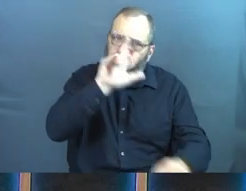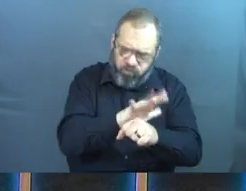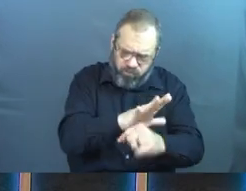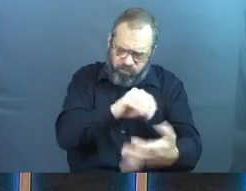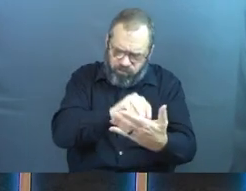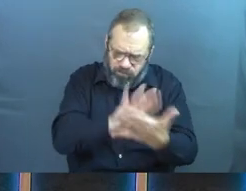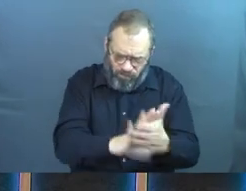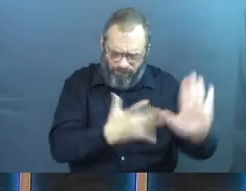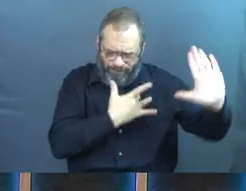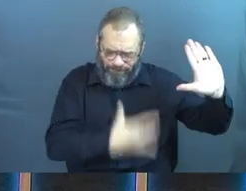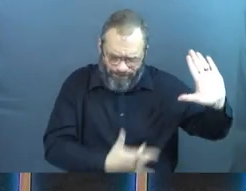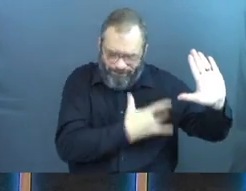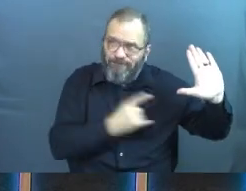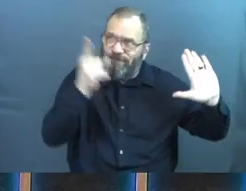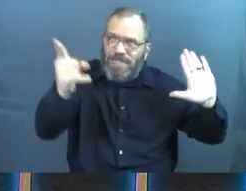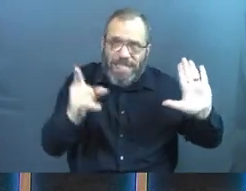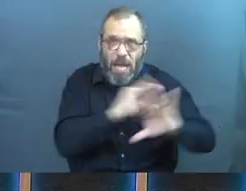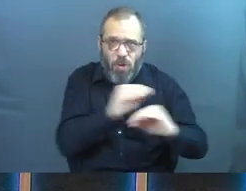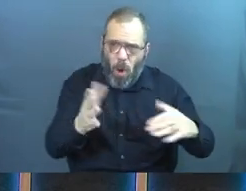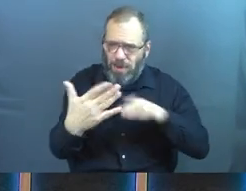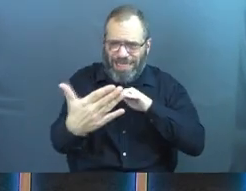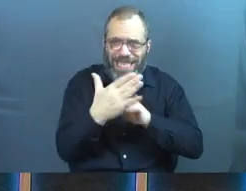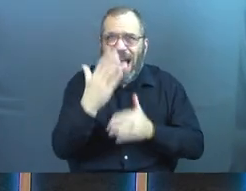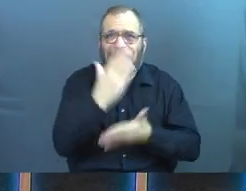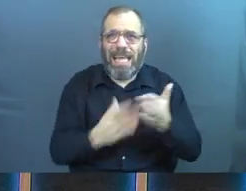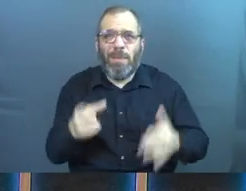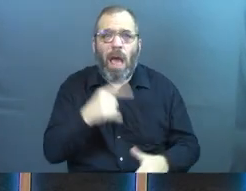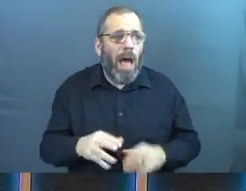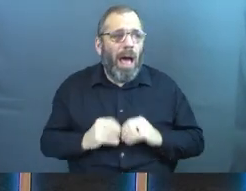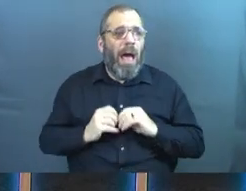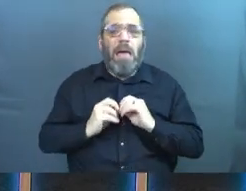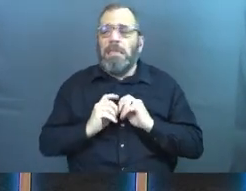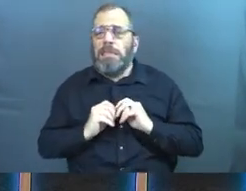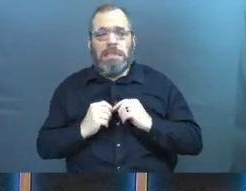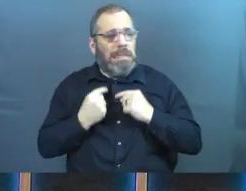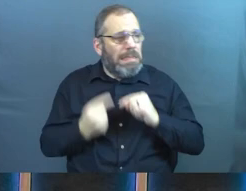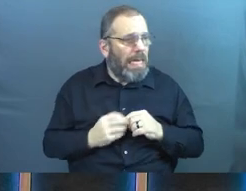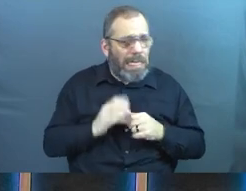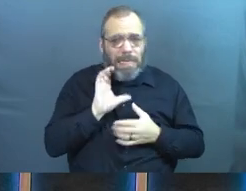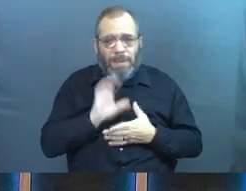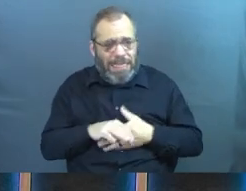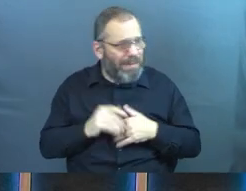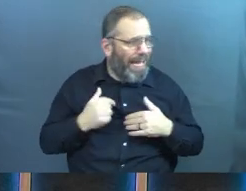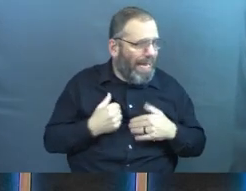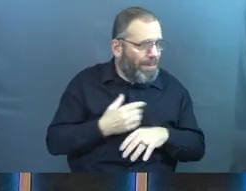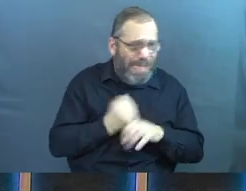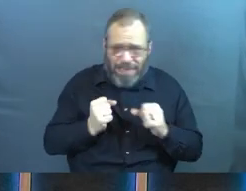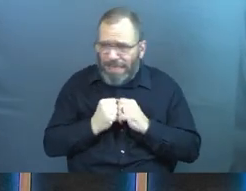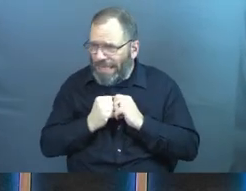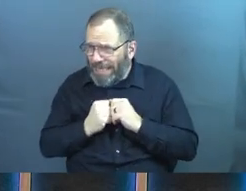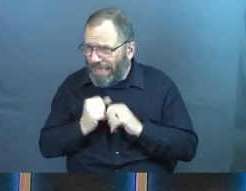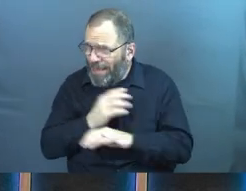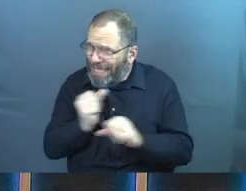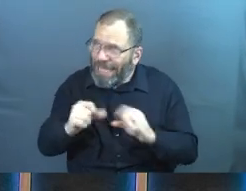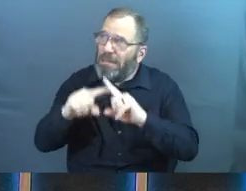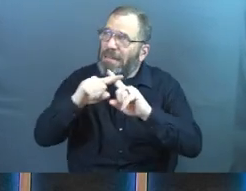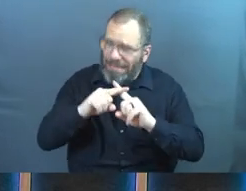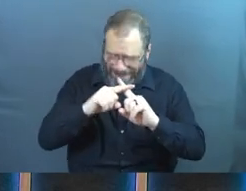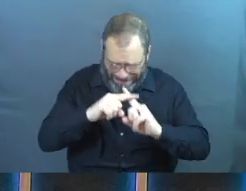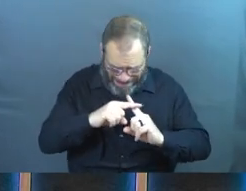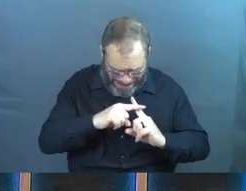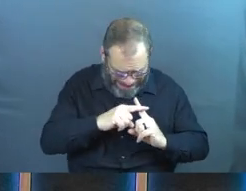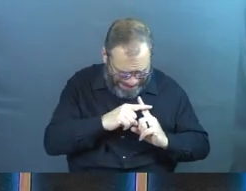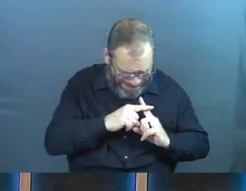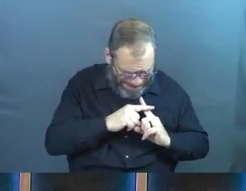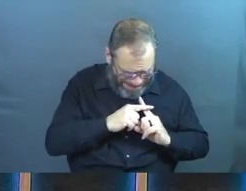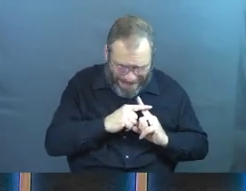and he's got no weapons against you anymore, there's some of you that are still struggling to believe that you're saved.